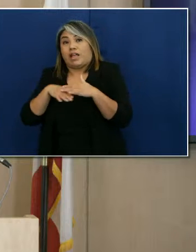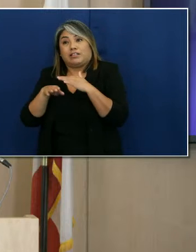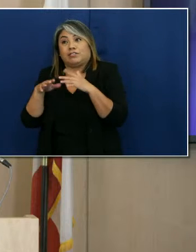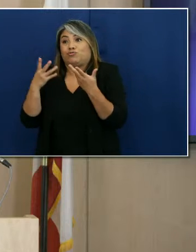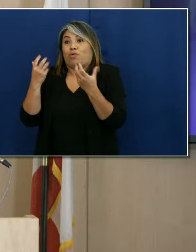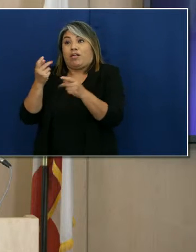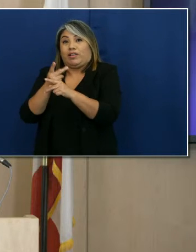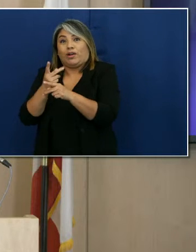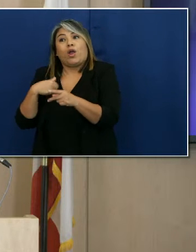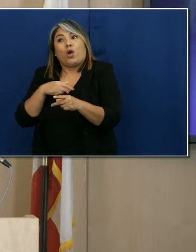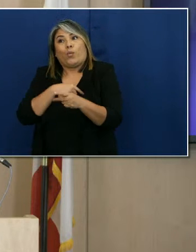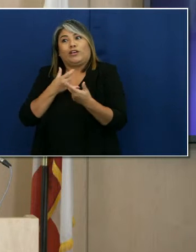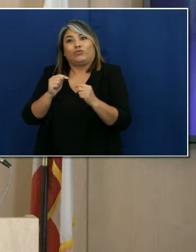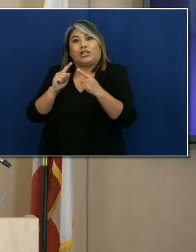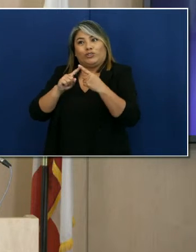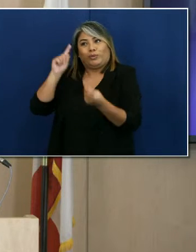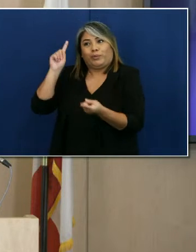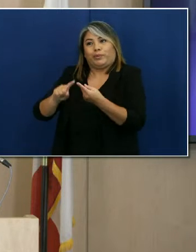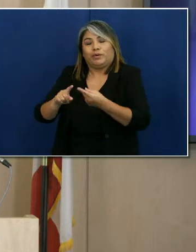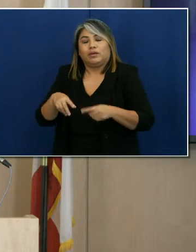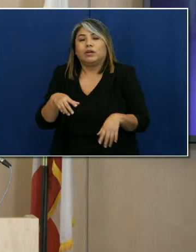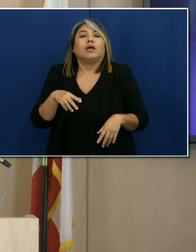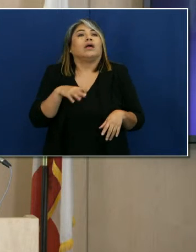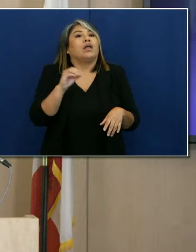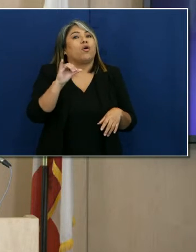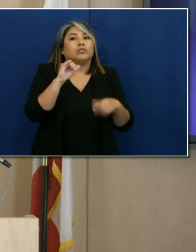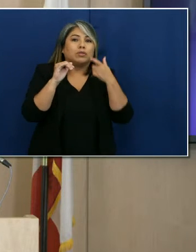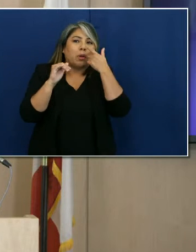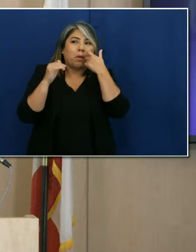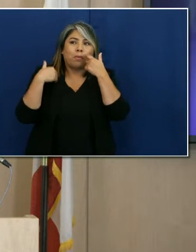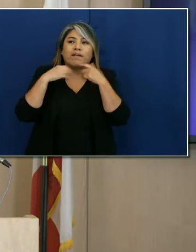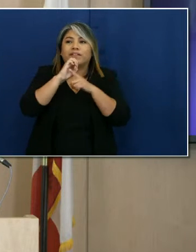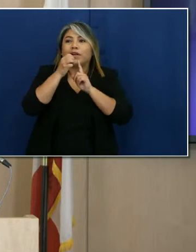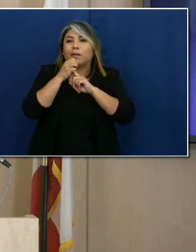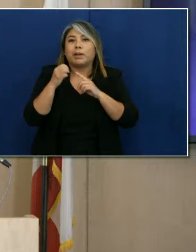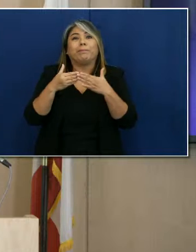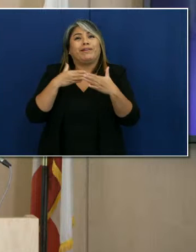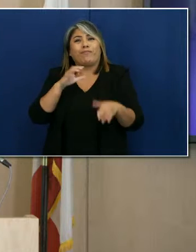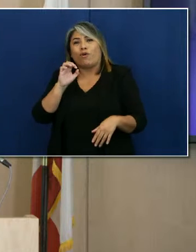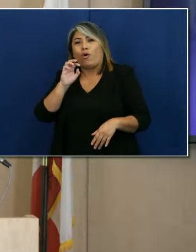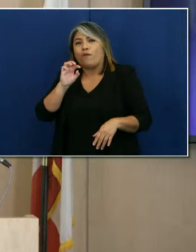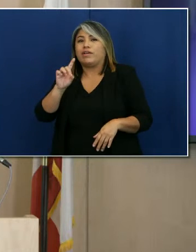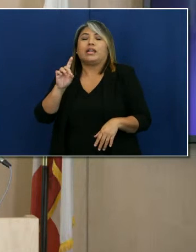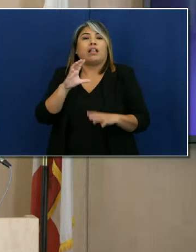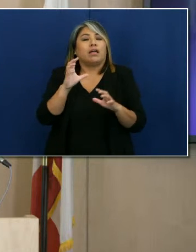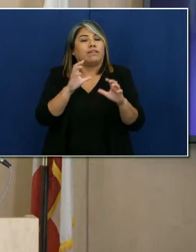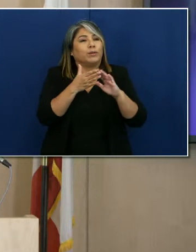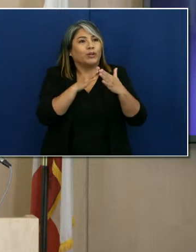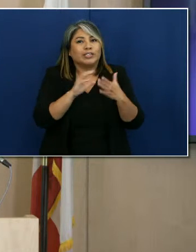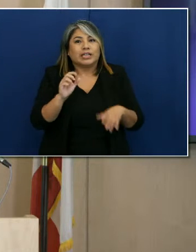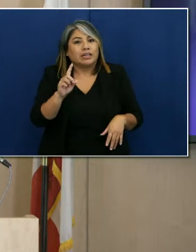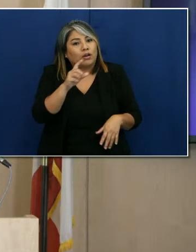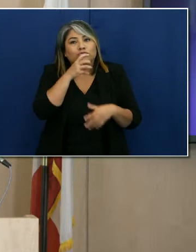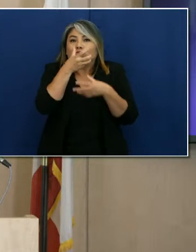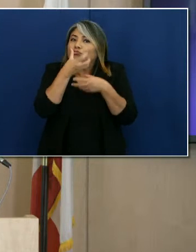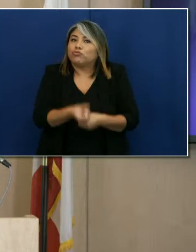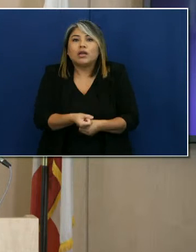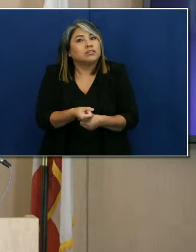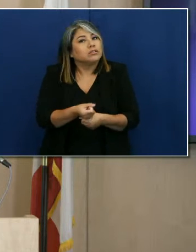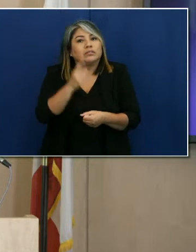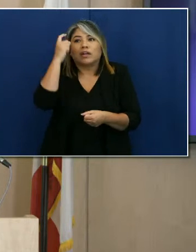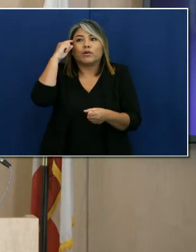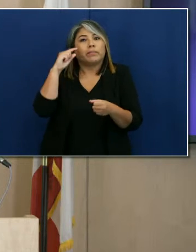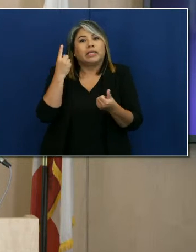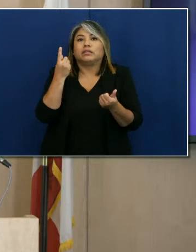fighting against is an environment that was created pre-COVID where a lot of communities in San Diego don't trust